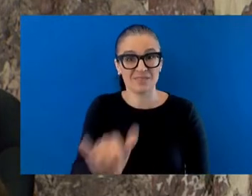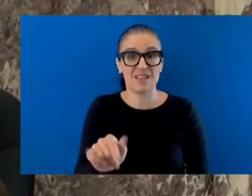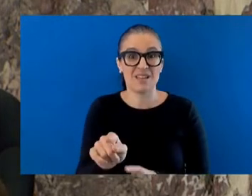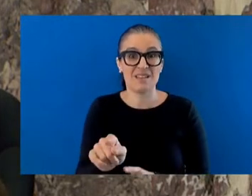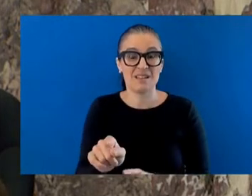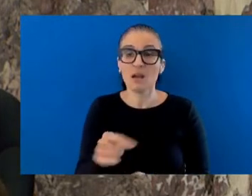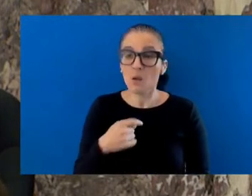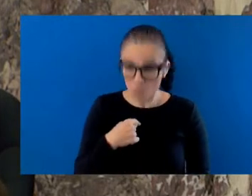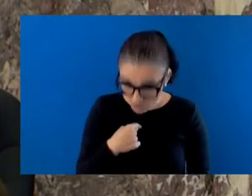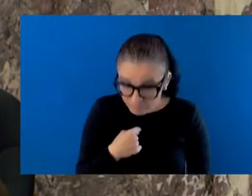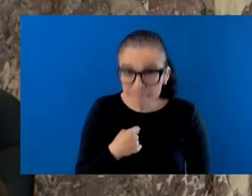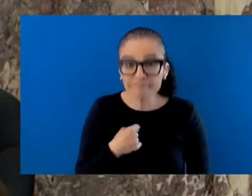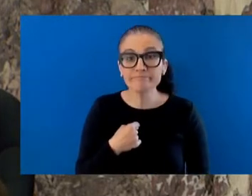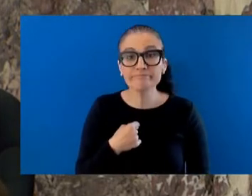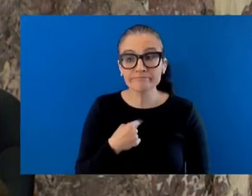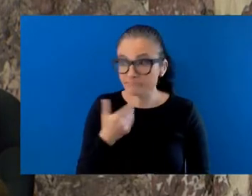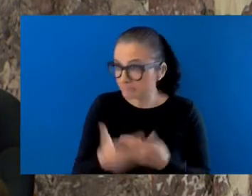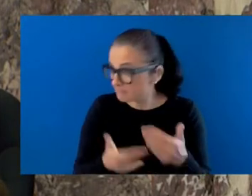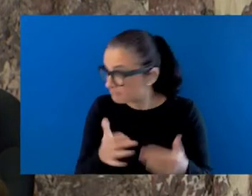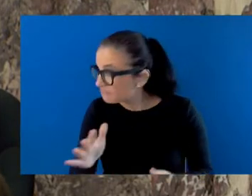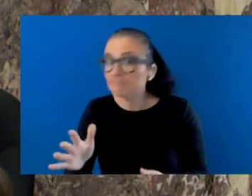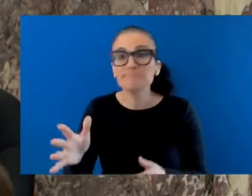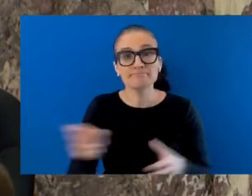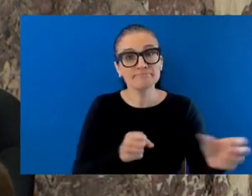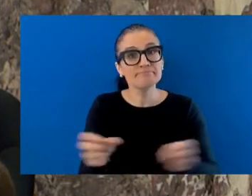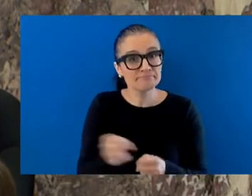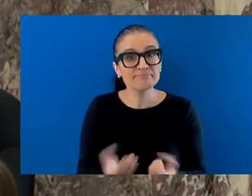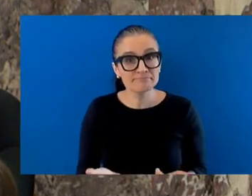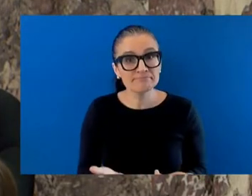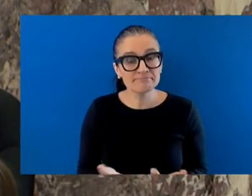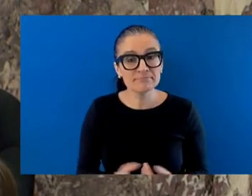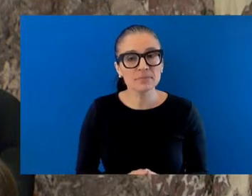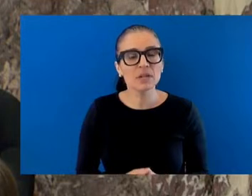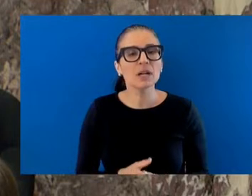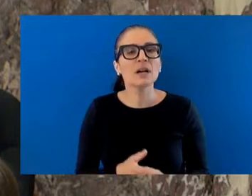members, derisive about it is not... Member for Surrey South, please come to order.